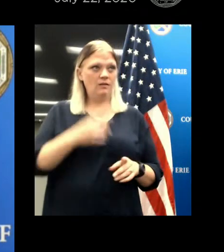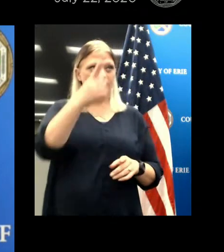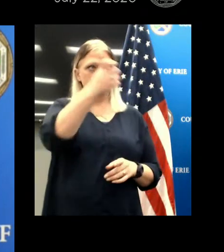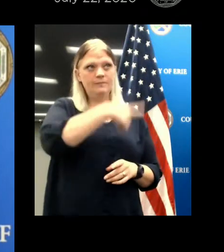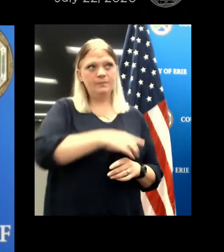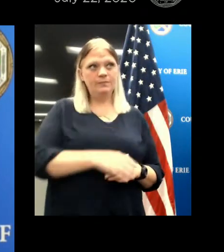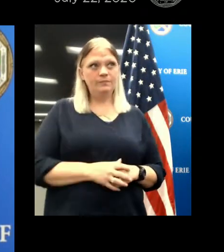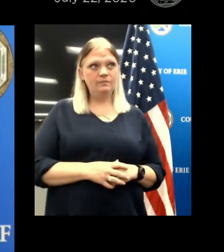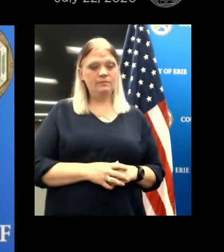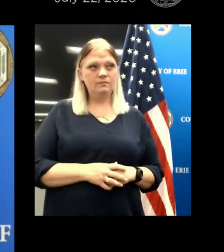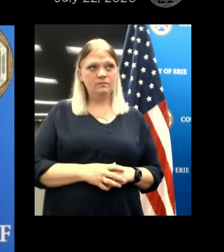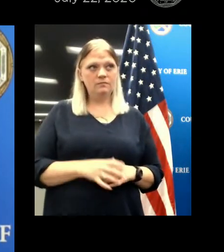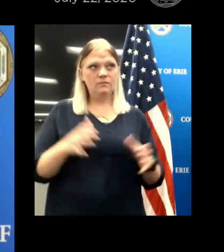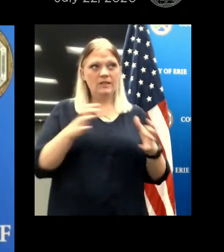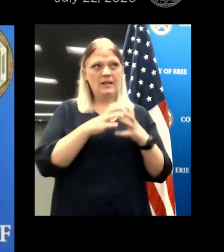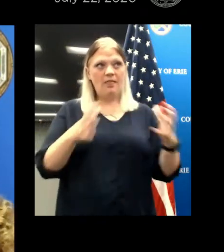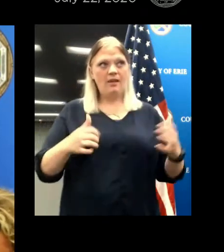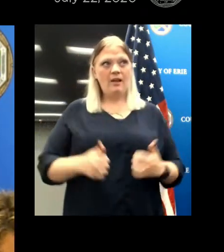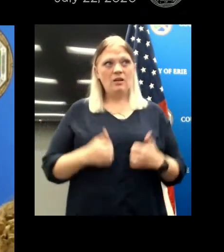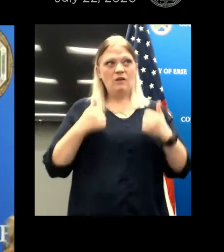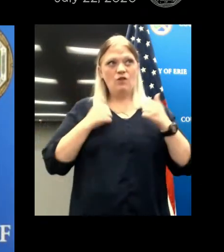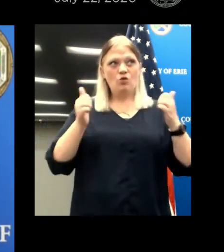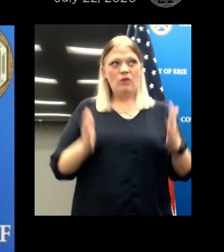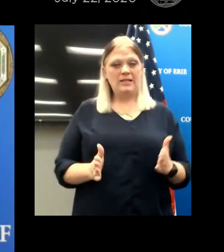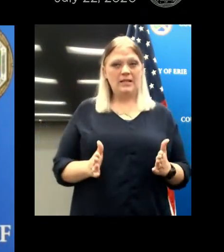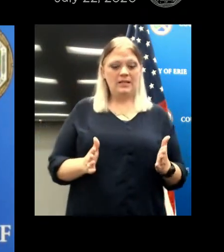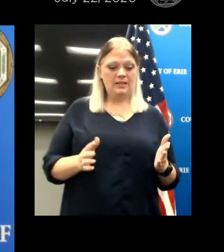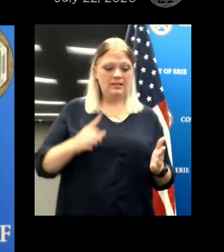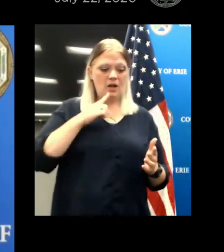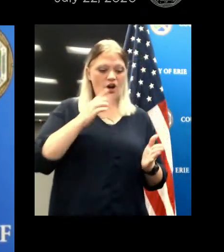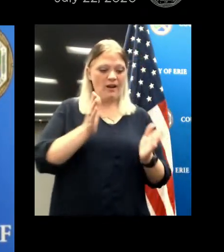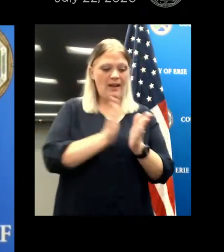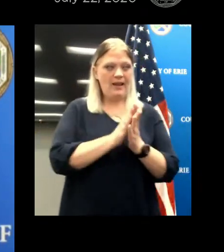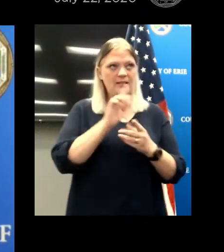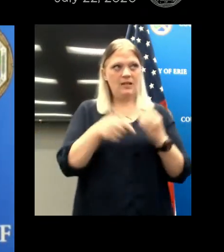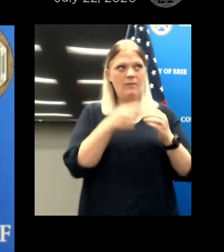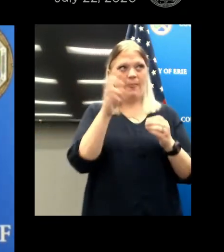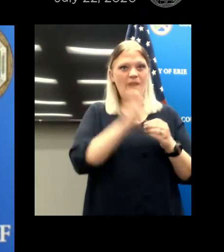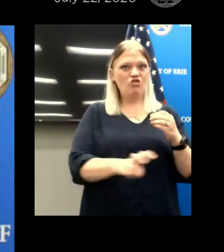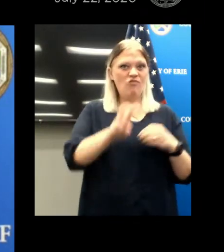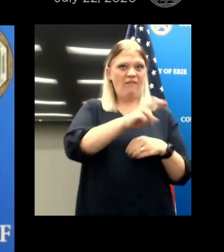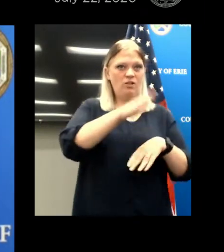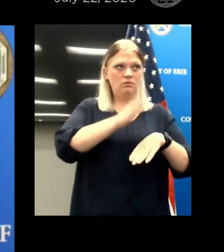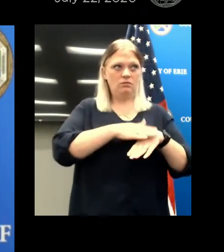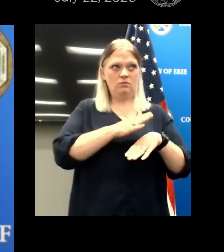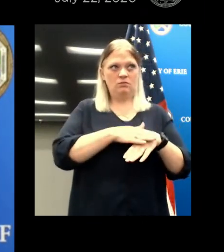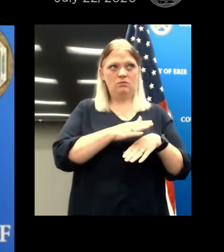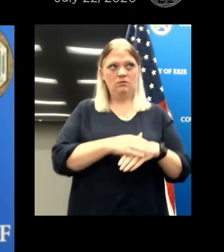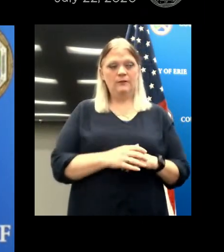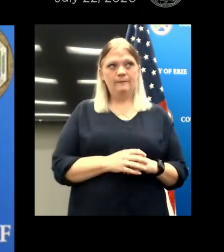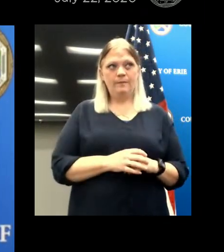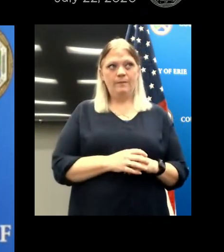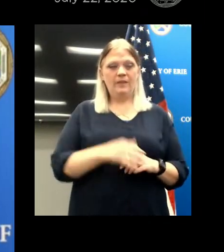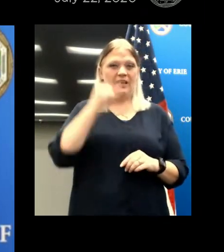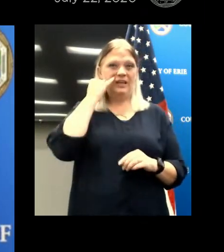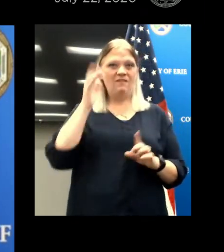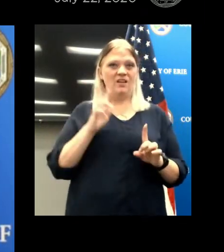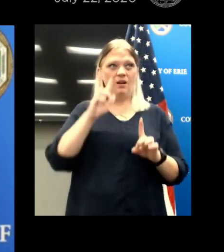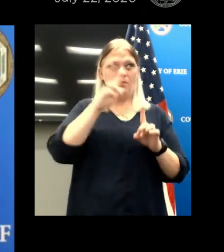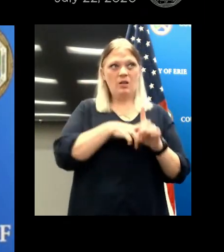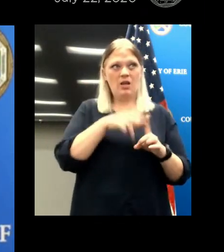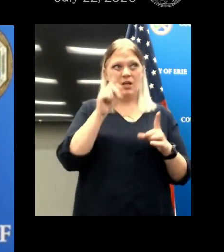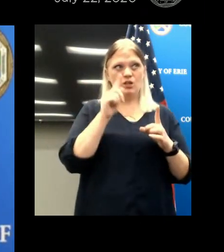Yeah, a lot of residents are asking about the travel advisory and whether it applies